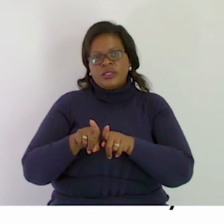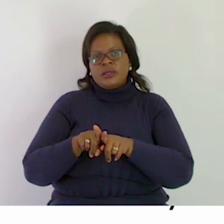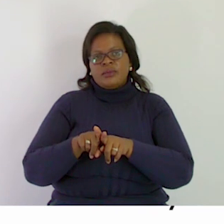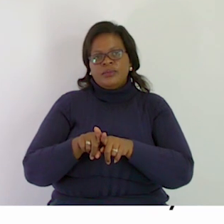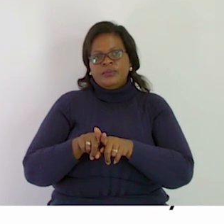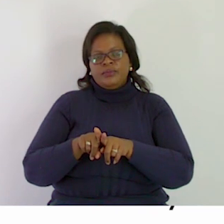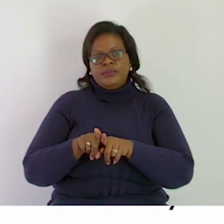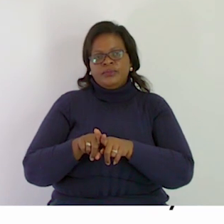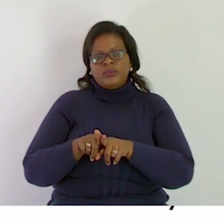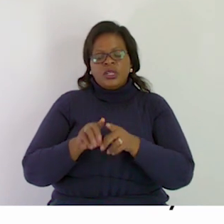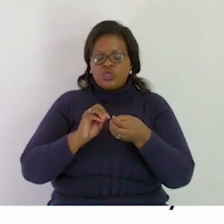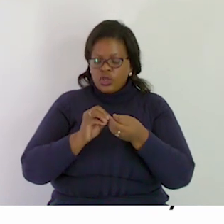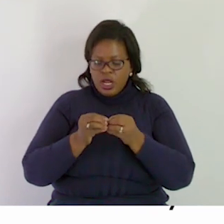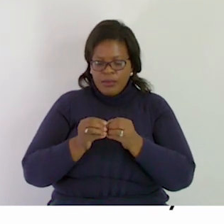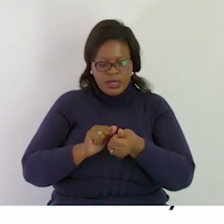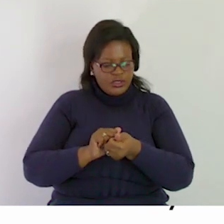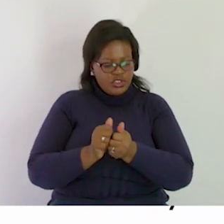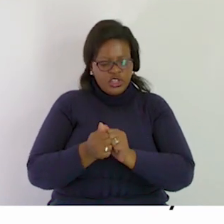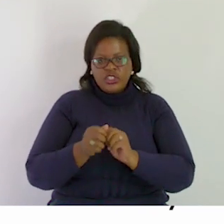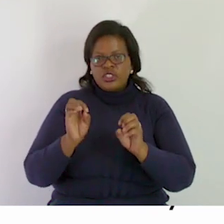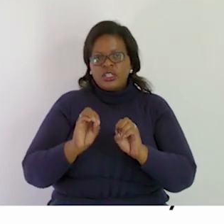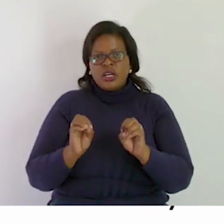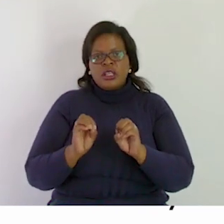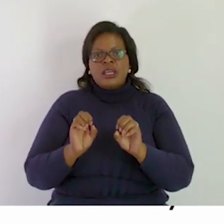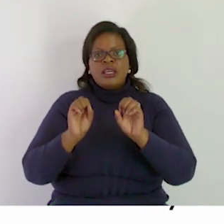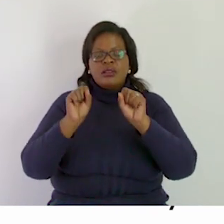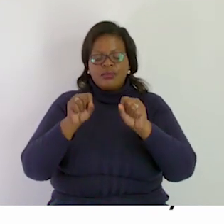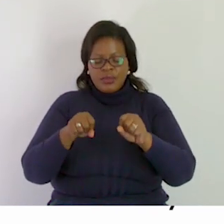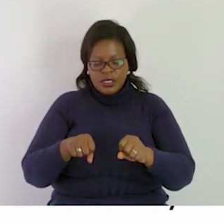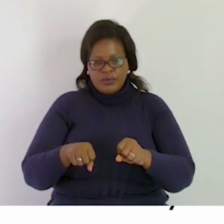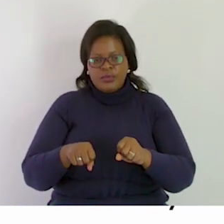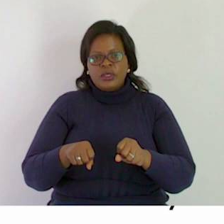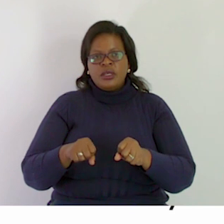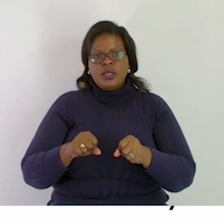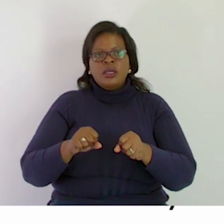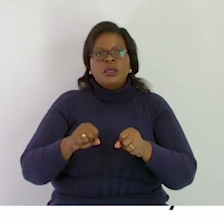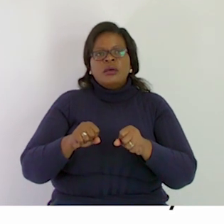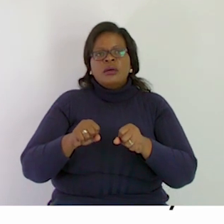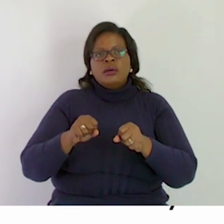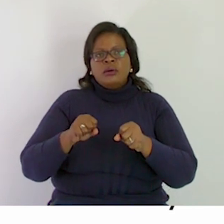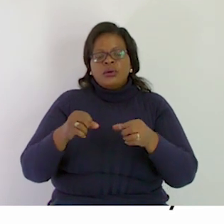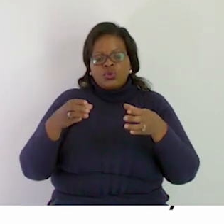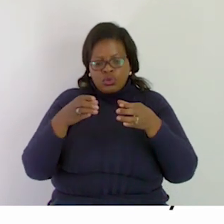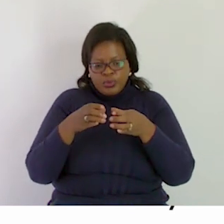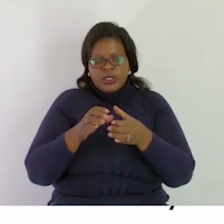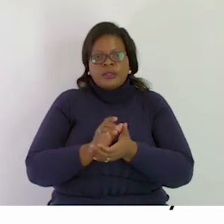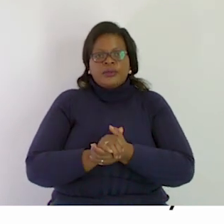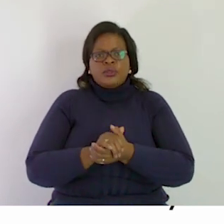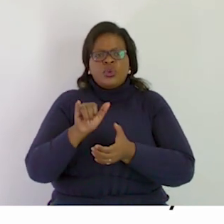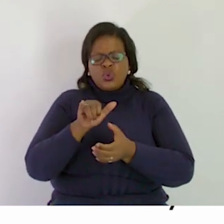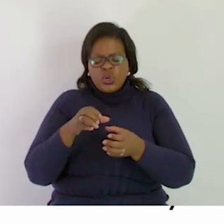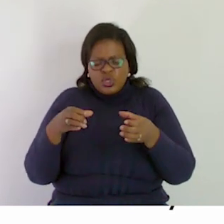the numbers don't move, so that will be associative. But now, what type of associative is it? Is